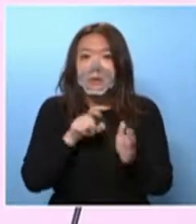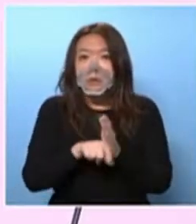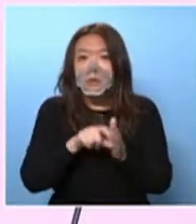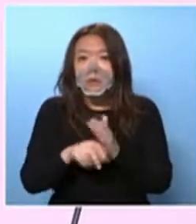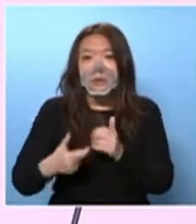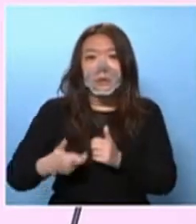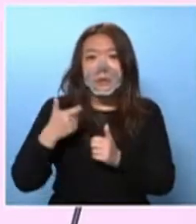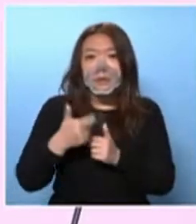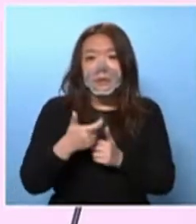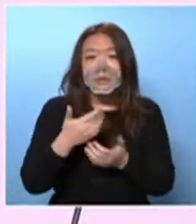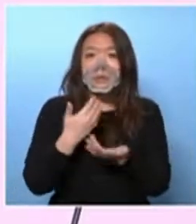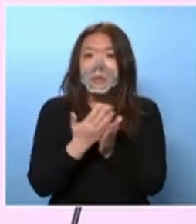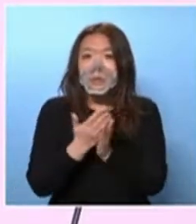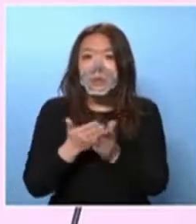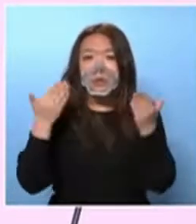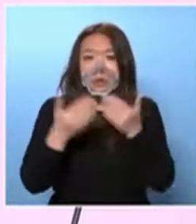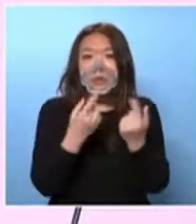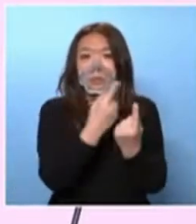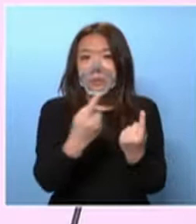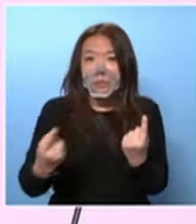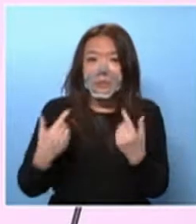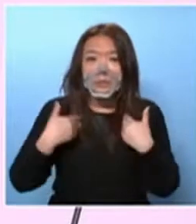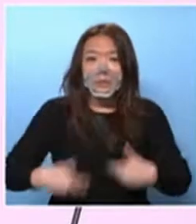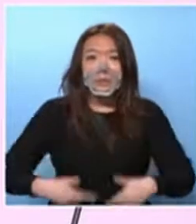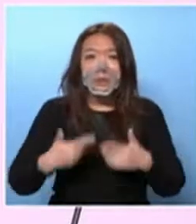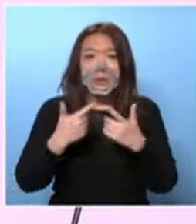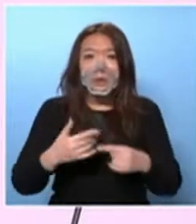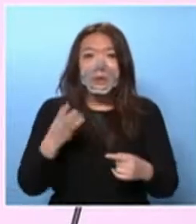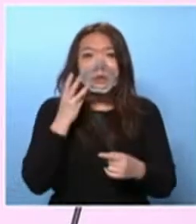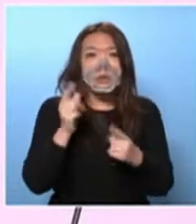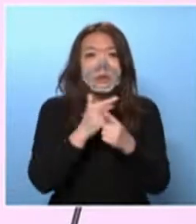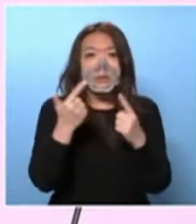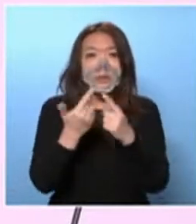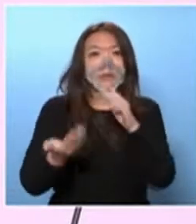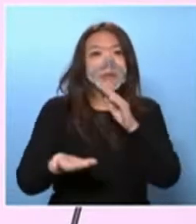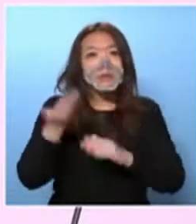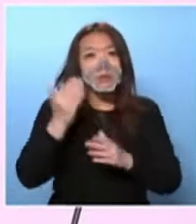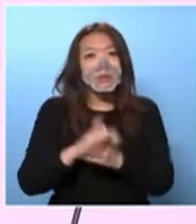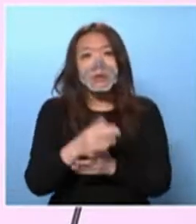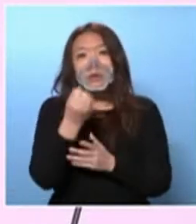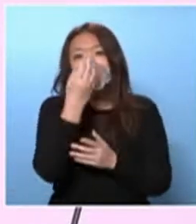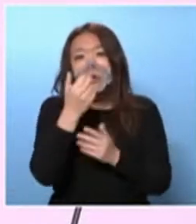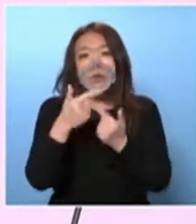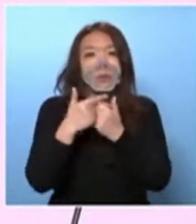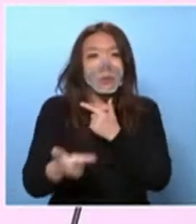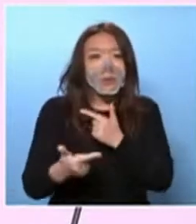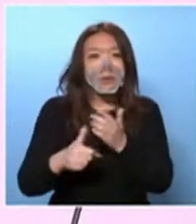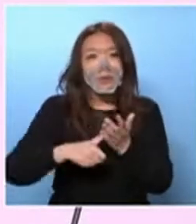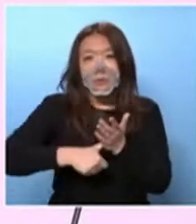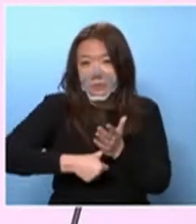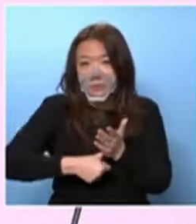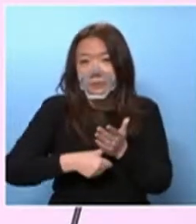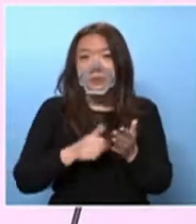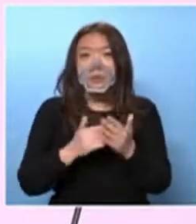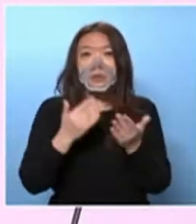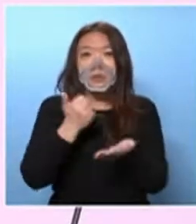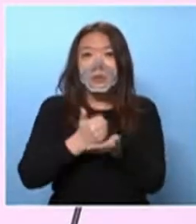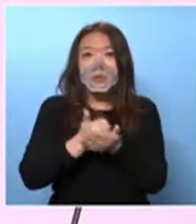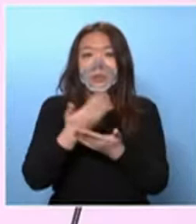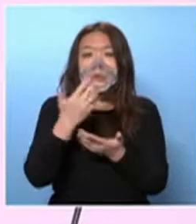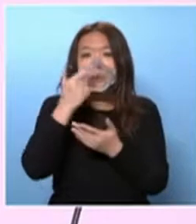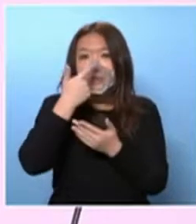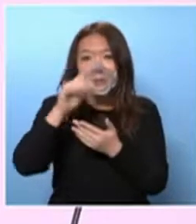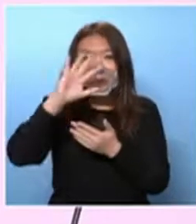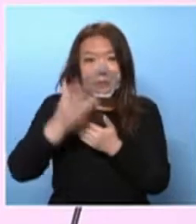which electronic consumption vouchers with a total value of $10,000 will be disbursed by installment to